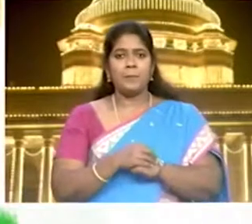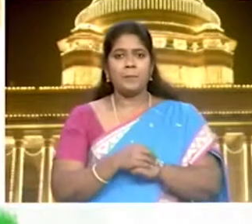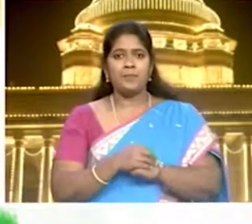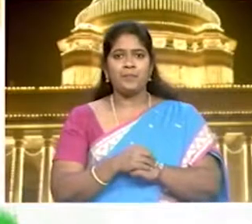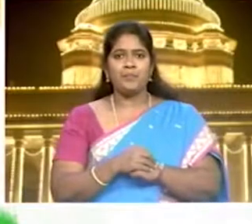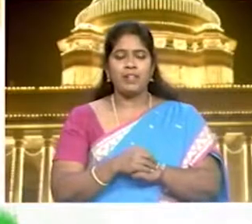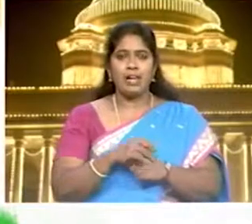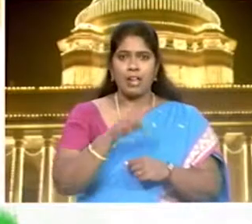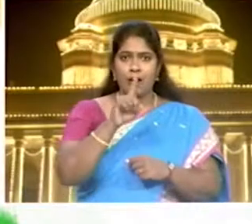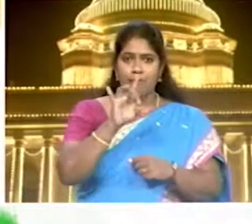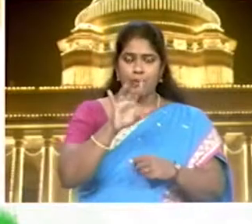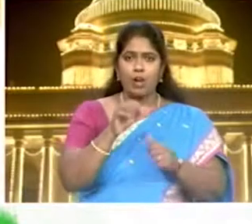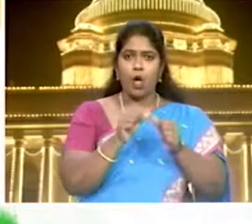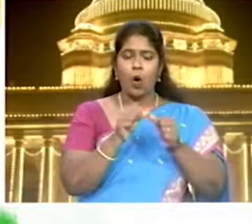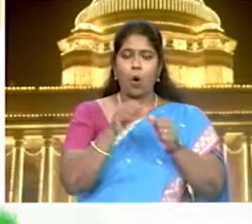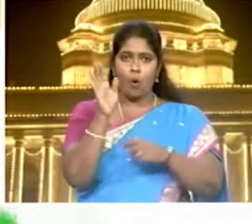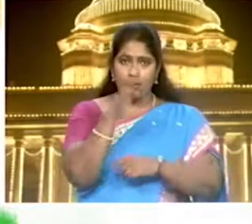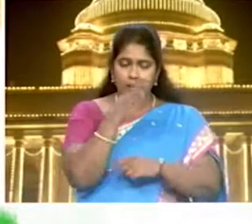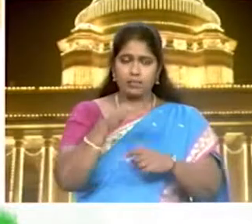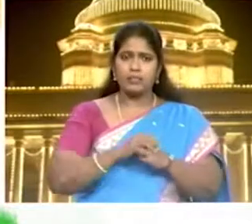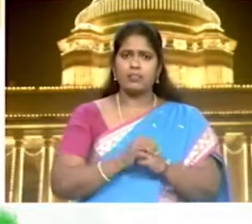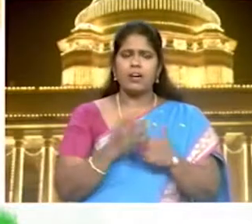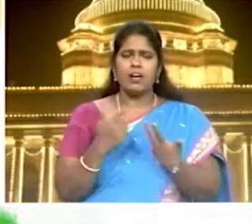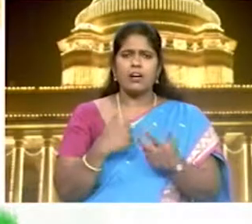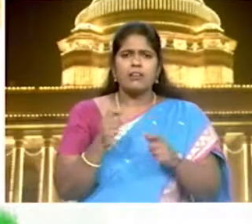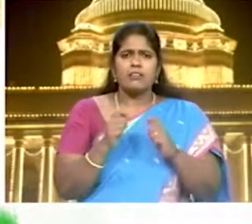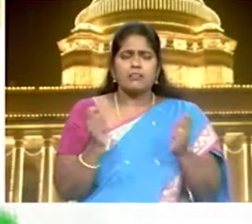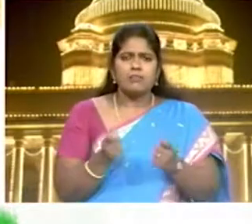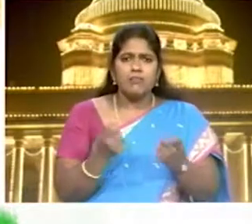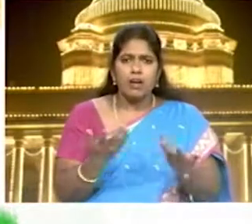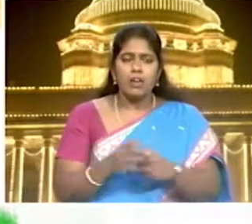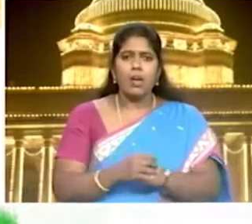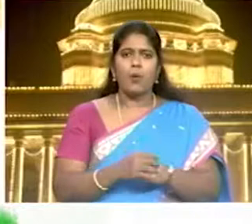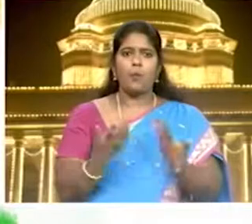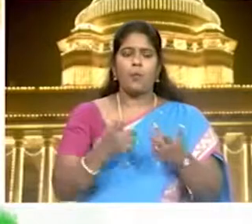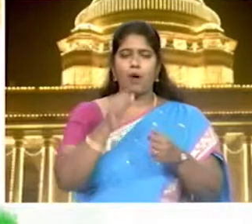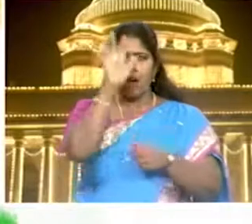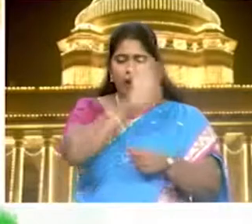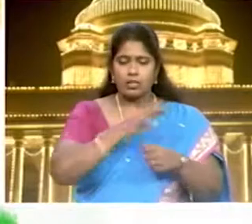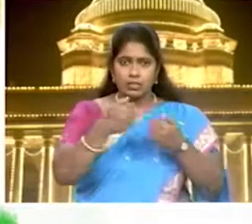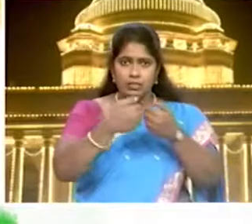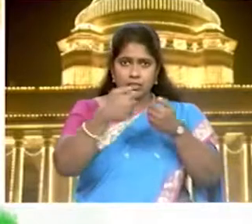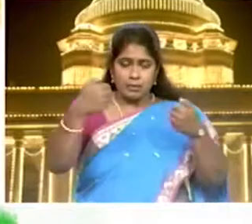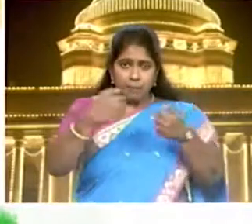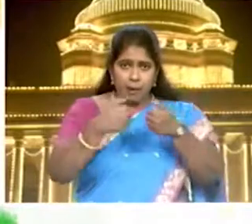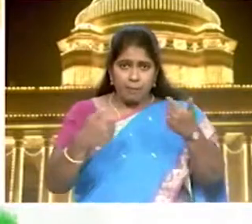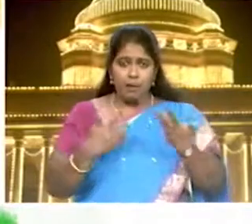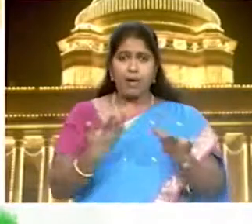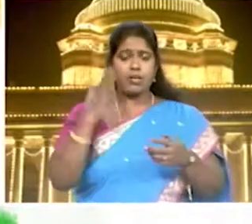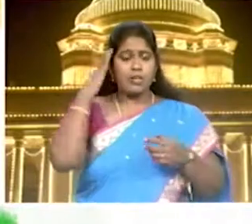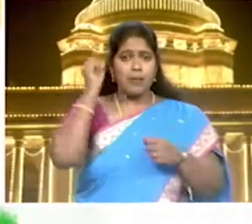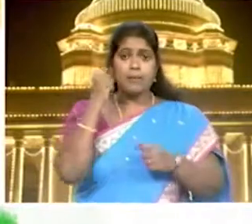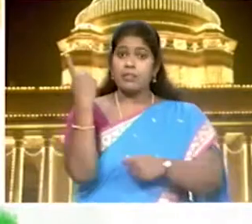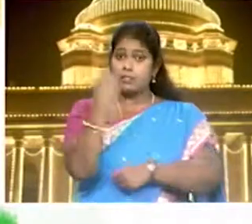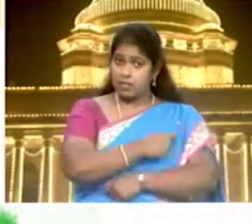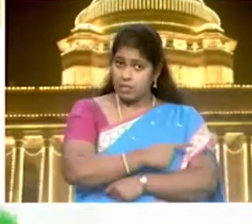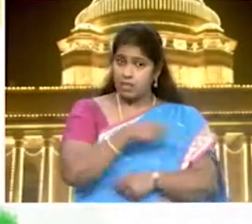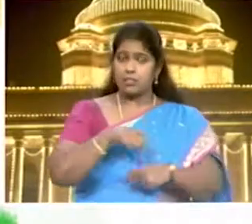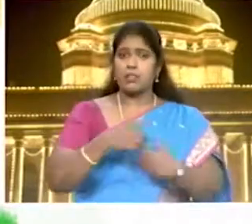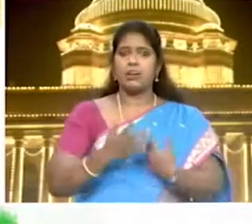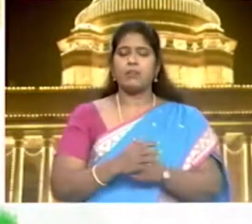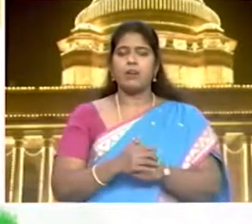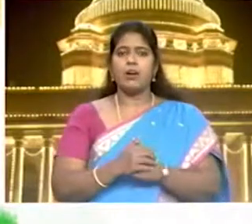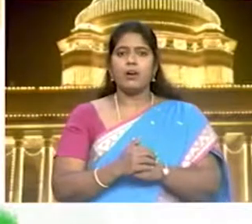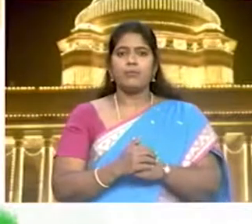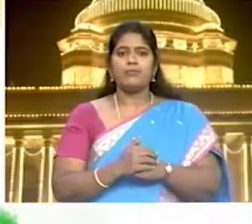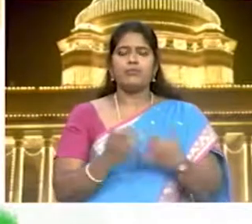is observed as Partition Horrors Remembrance Day, so as to promote social harmony,